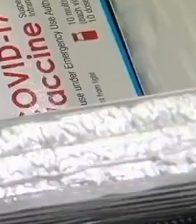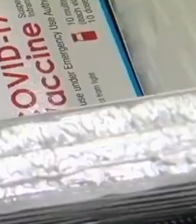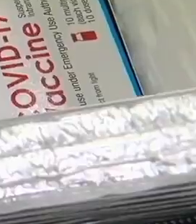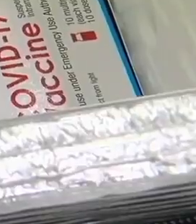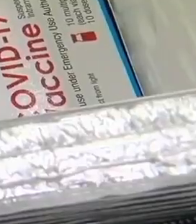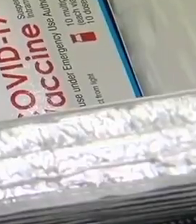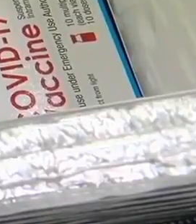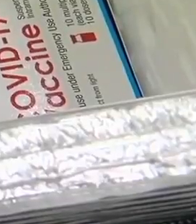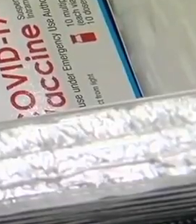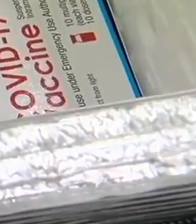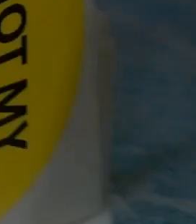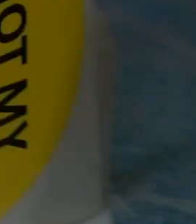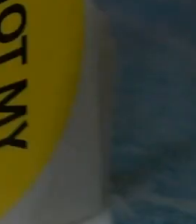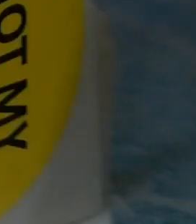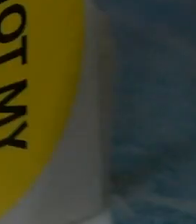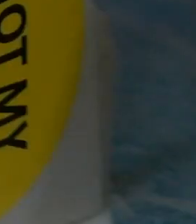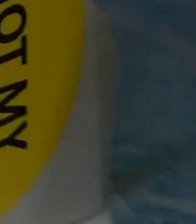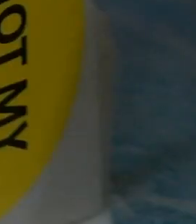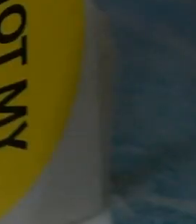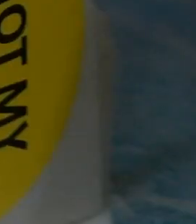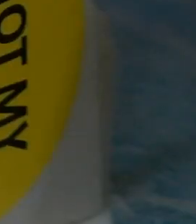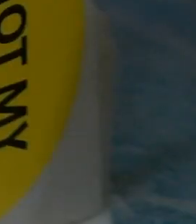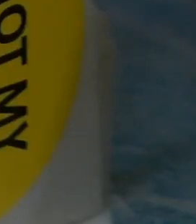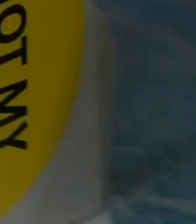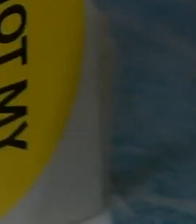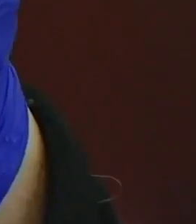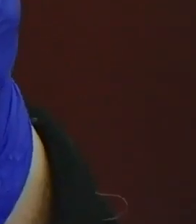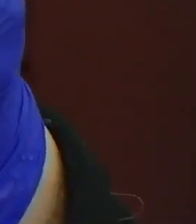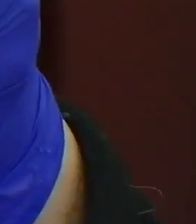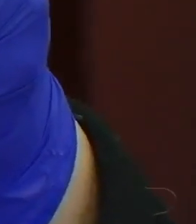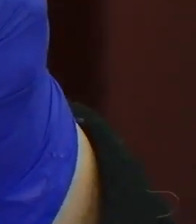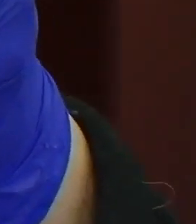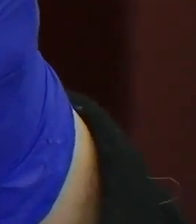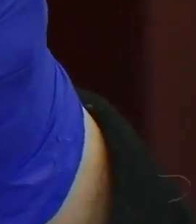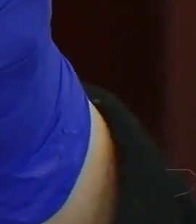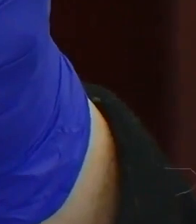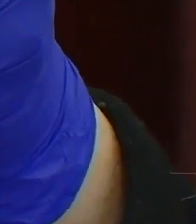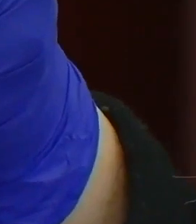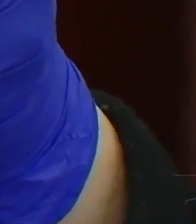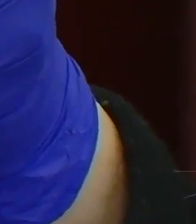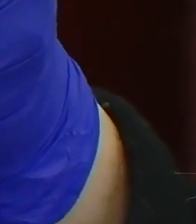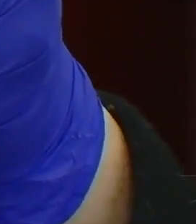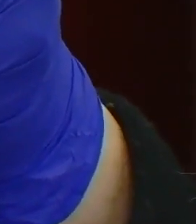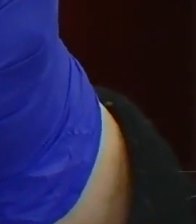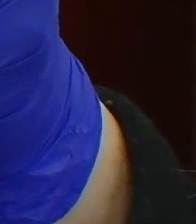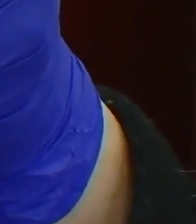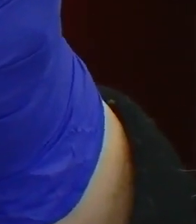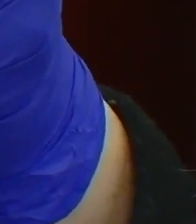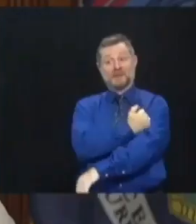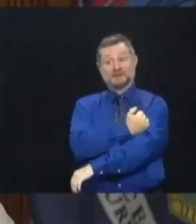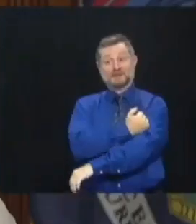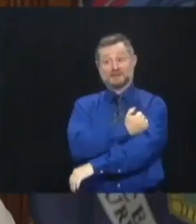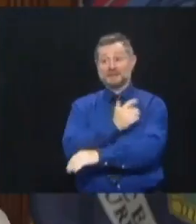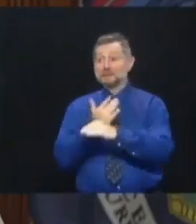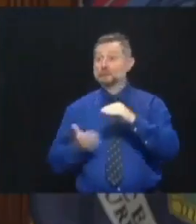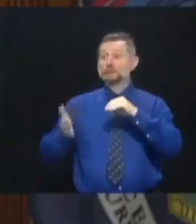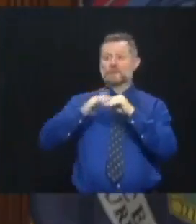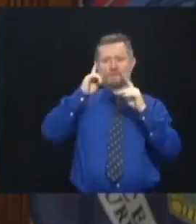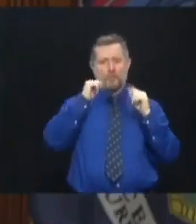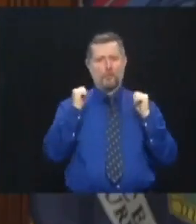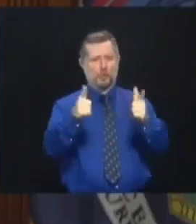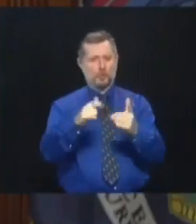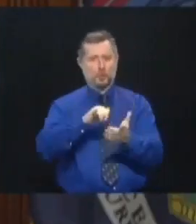everyone, increasing vaccination rates statewide, and preparing for and distributing COVID booster shots fast. Now, much progress